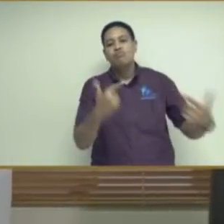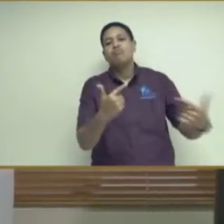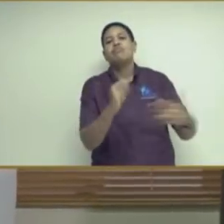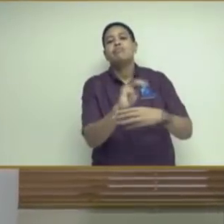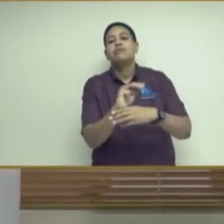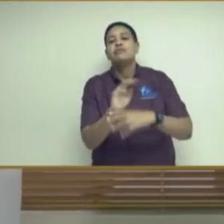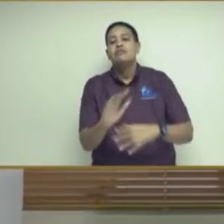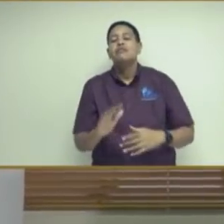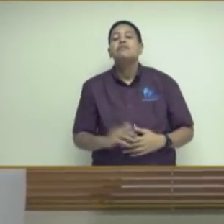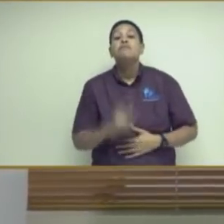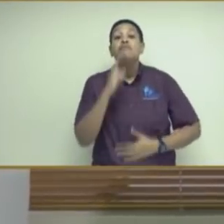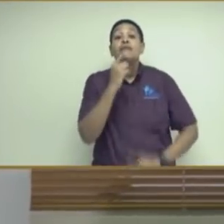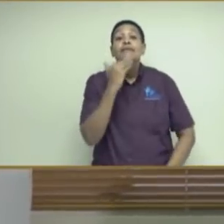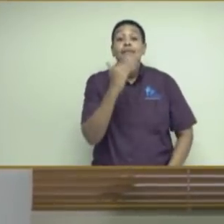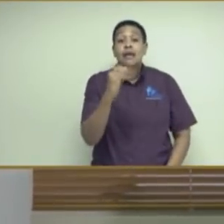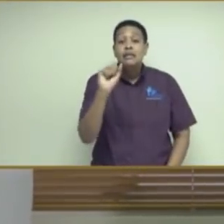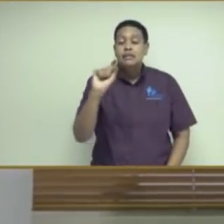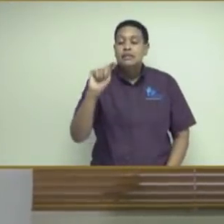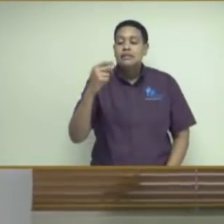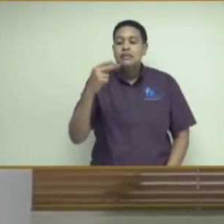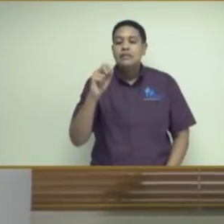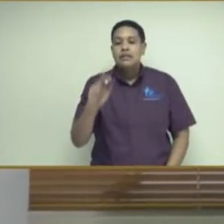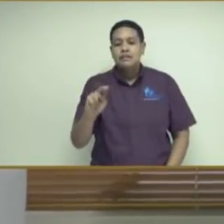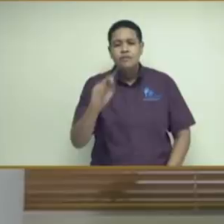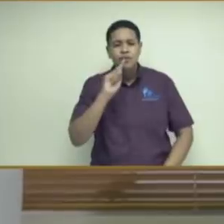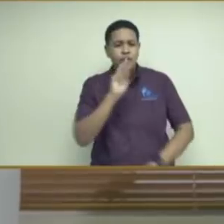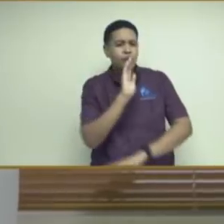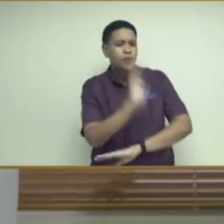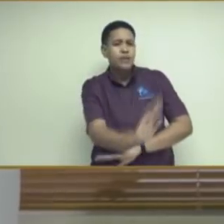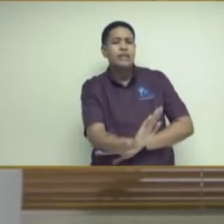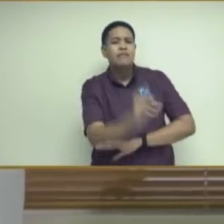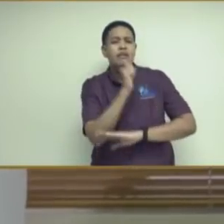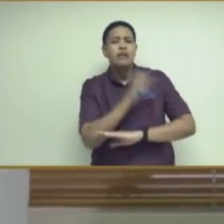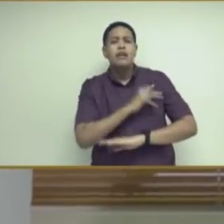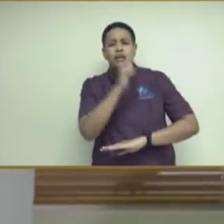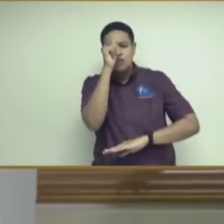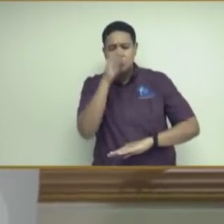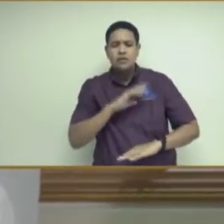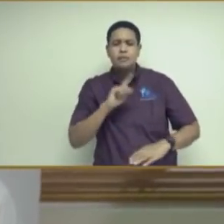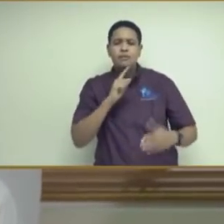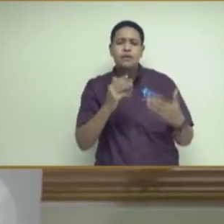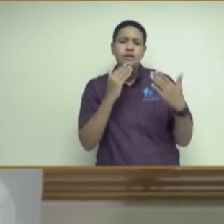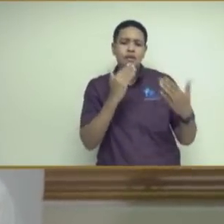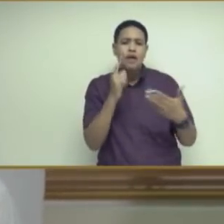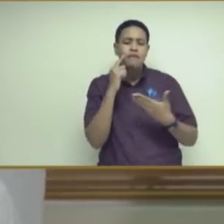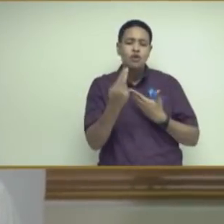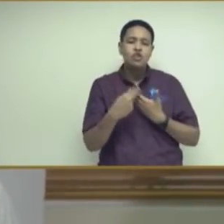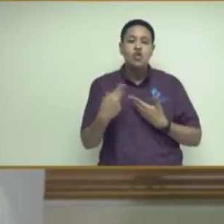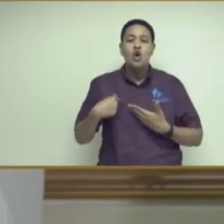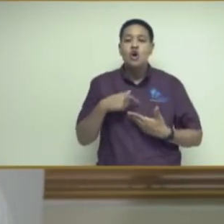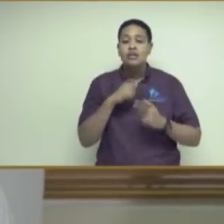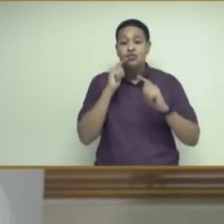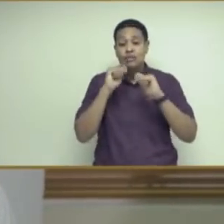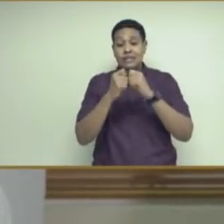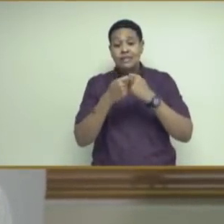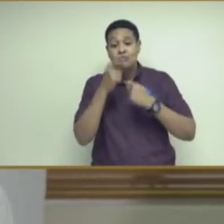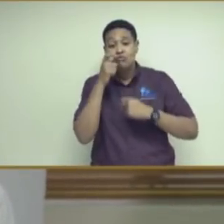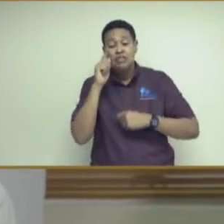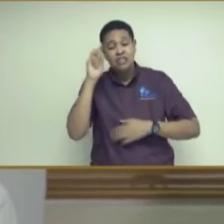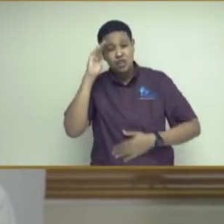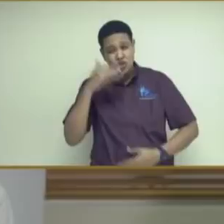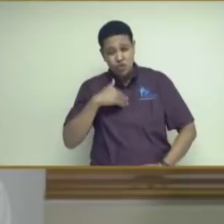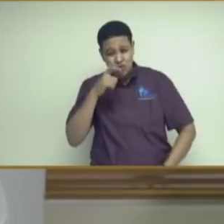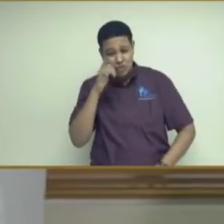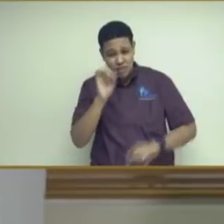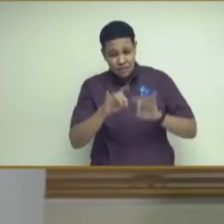Thank you very much, Stephen. Good evening, ladies and gentlemen. Thank you for joining us. The team was introduced earlier.